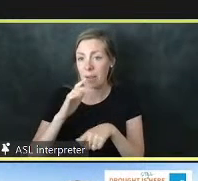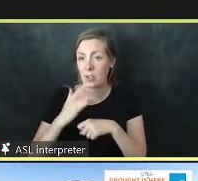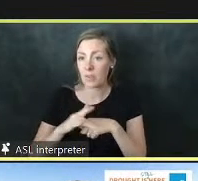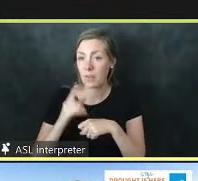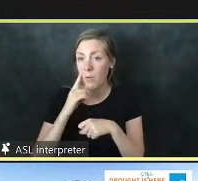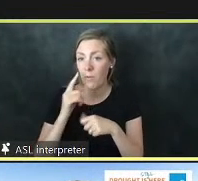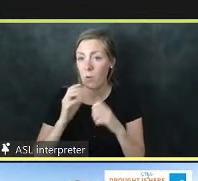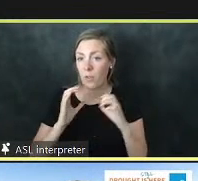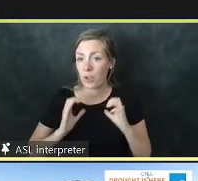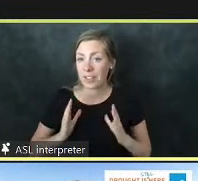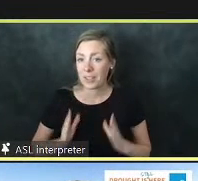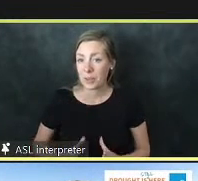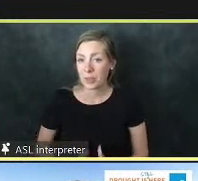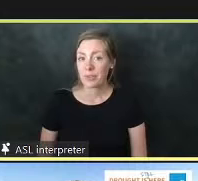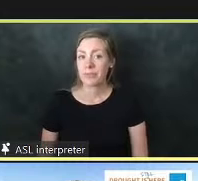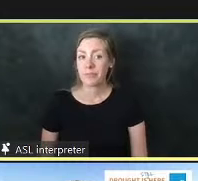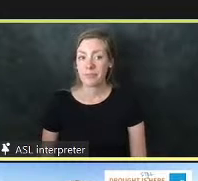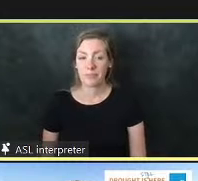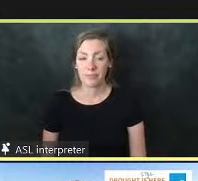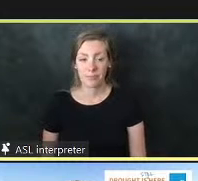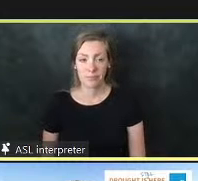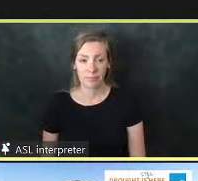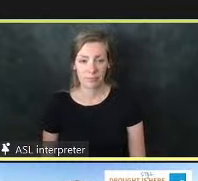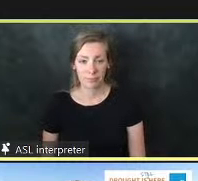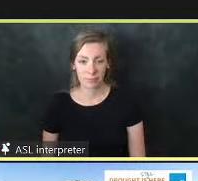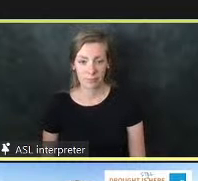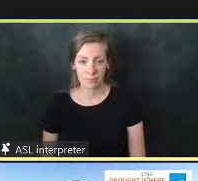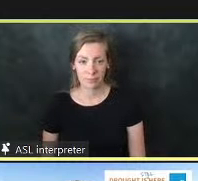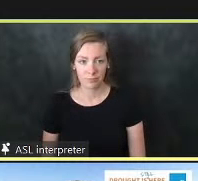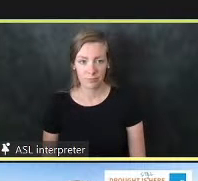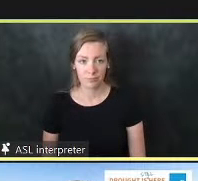customers. toman su baño de 5 minutos,